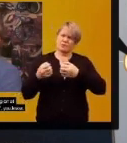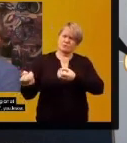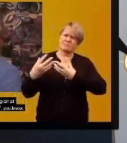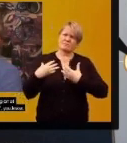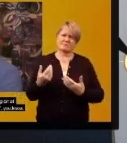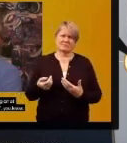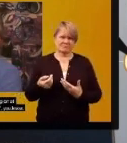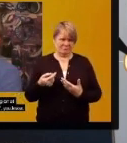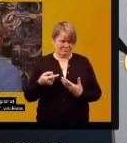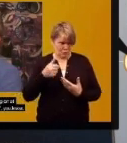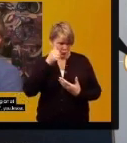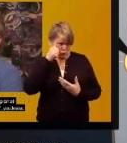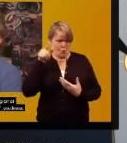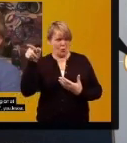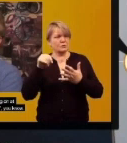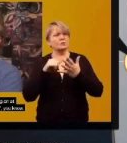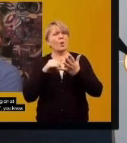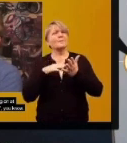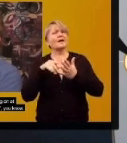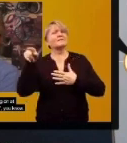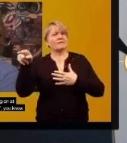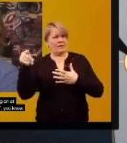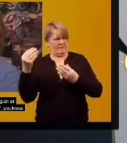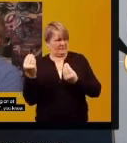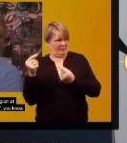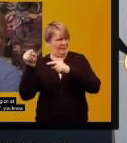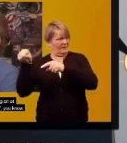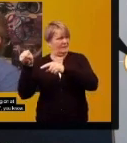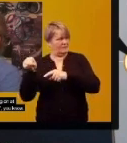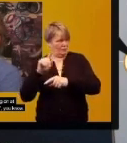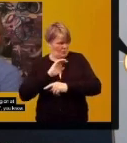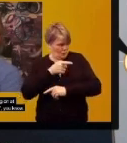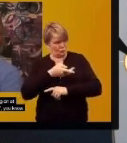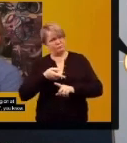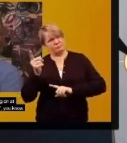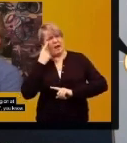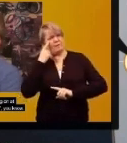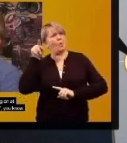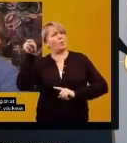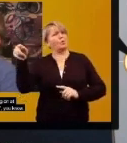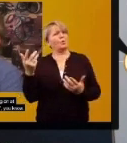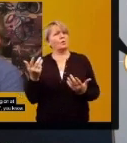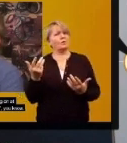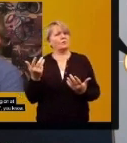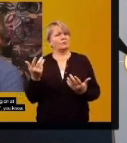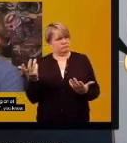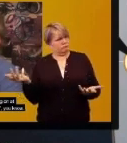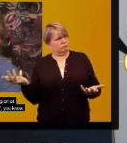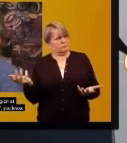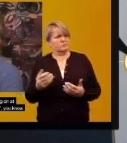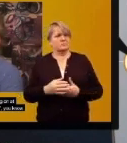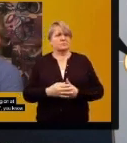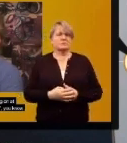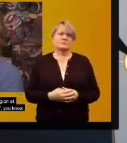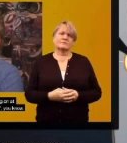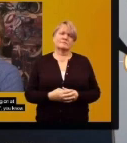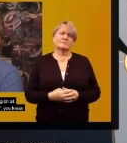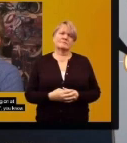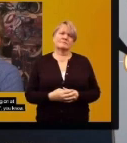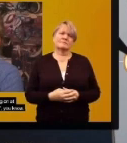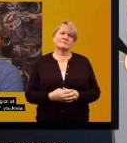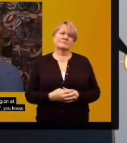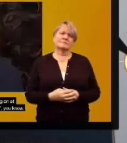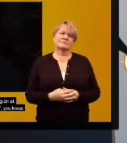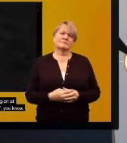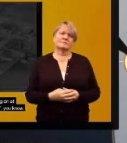of the physios said to me, there's this thing going on at Stoke